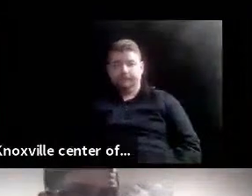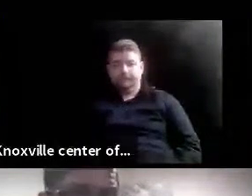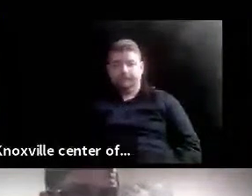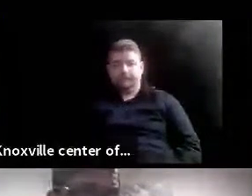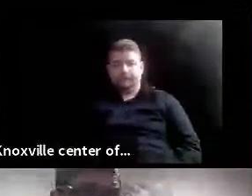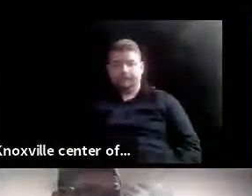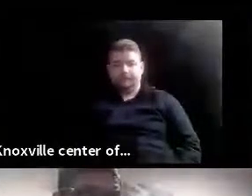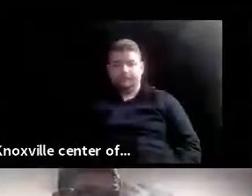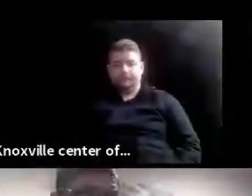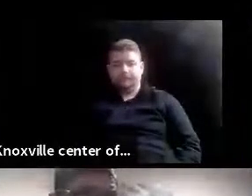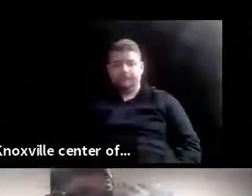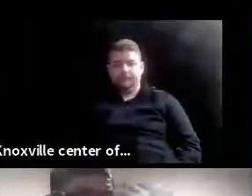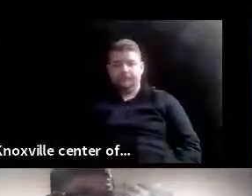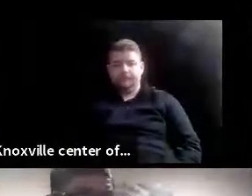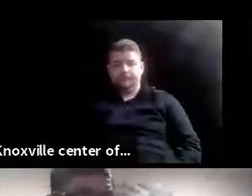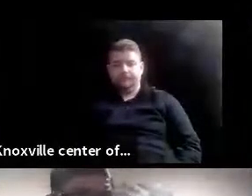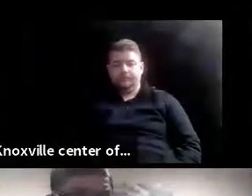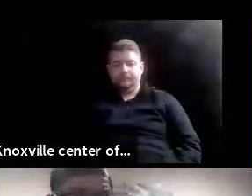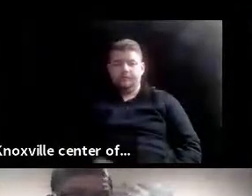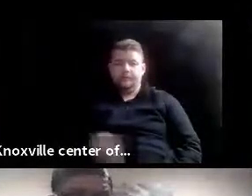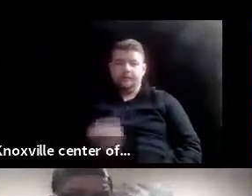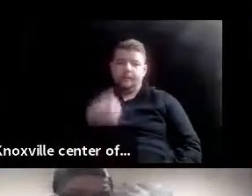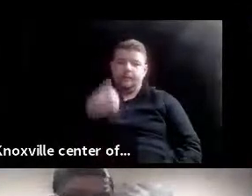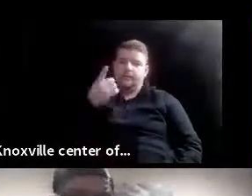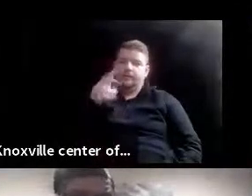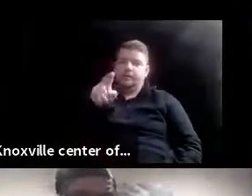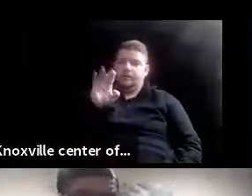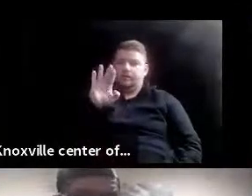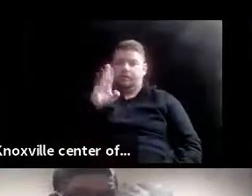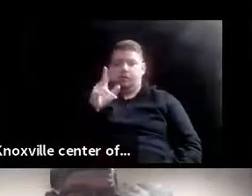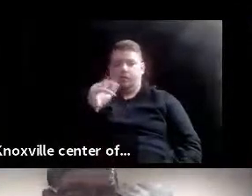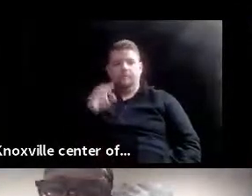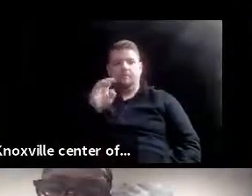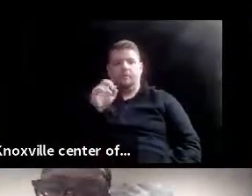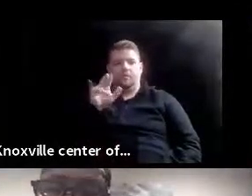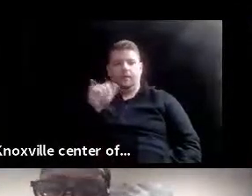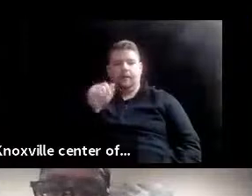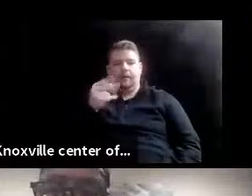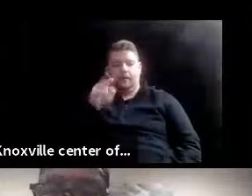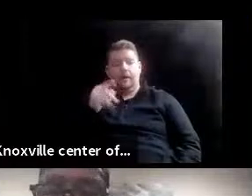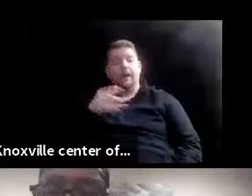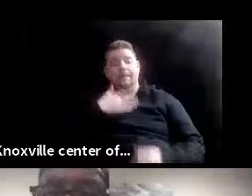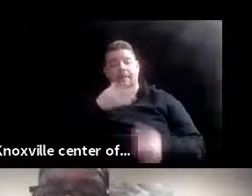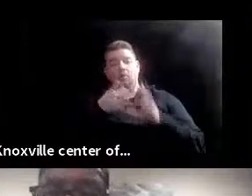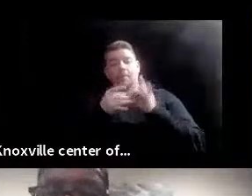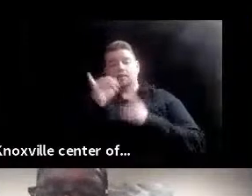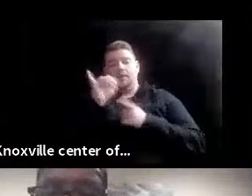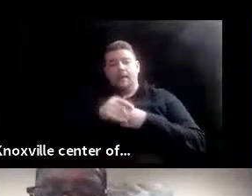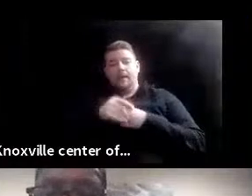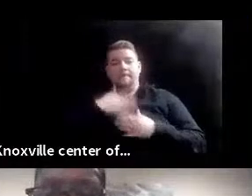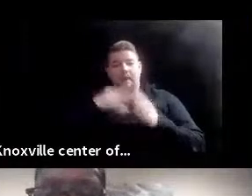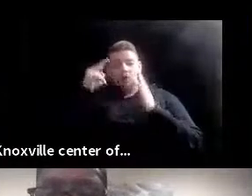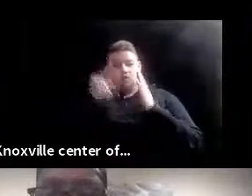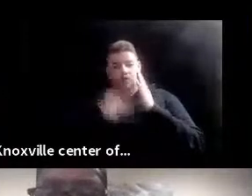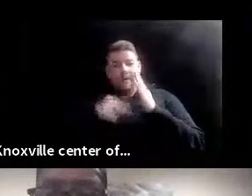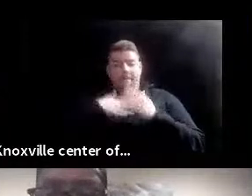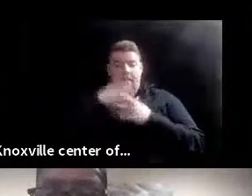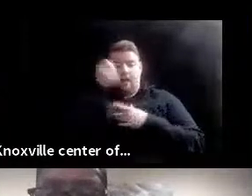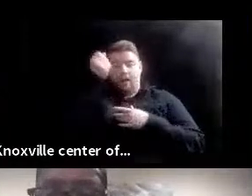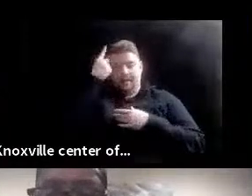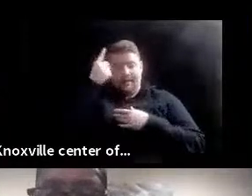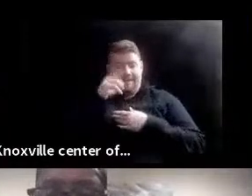enough. Dr. Buchanan, this is Maria Hurd again. I'm glad you brought that up, because my reading of this, my understanding of it